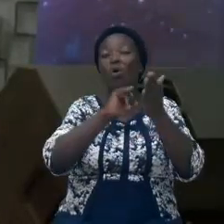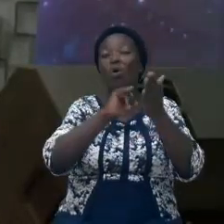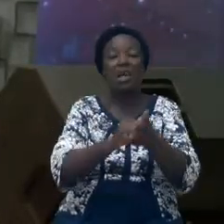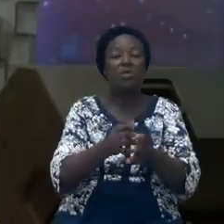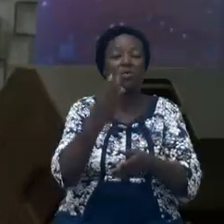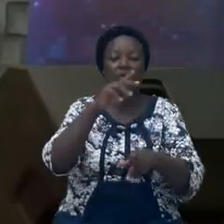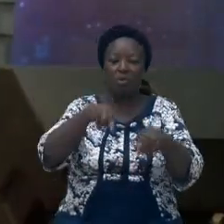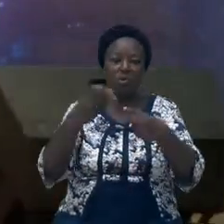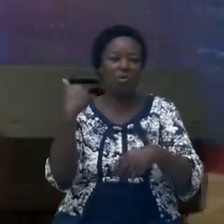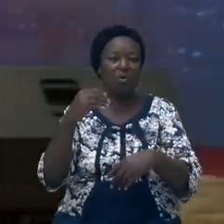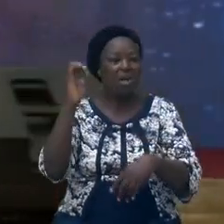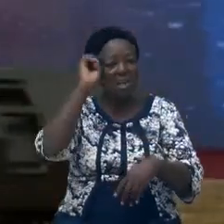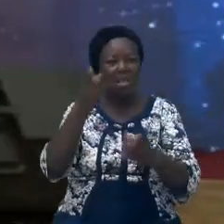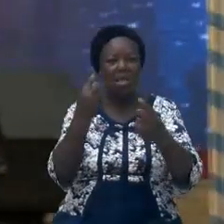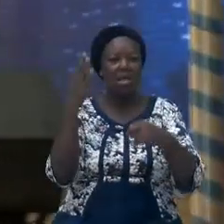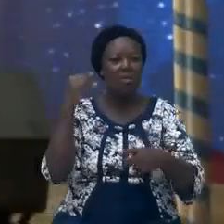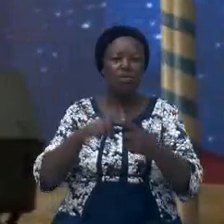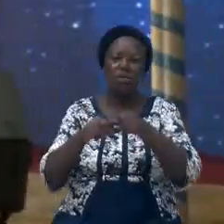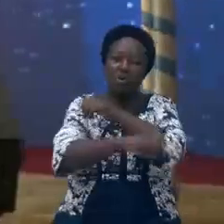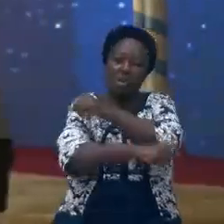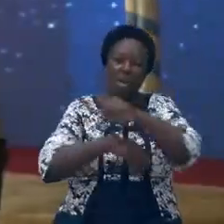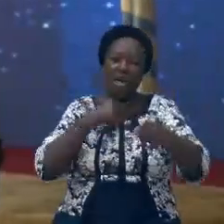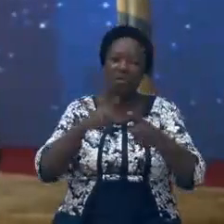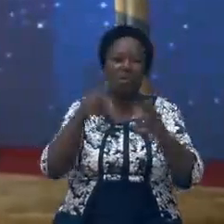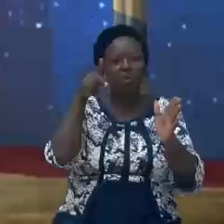was gone. It came to steal